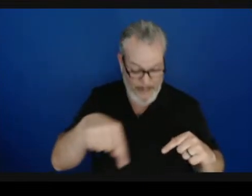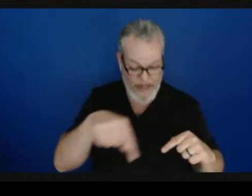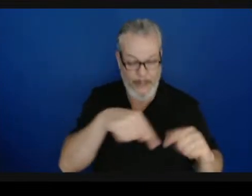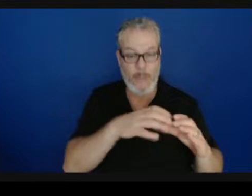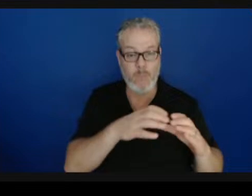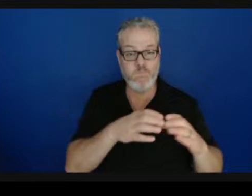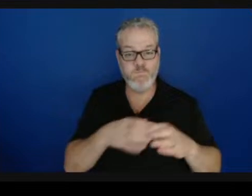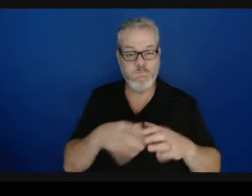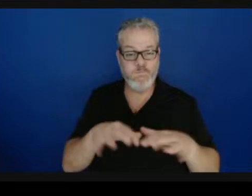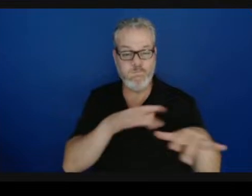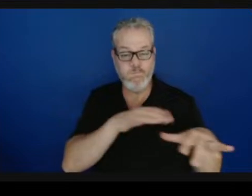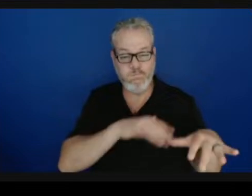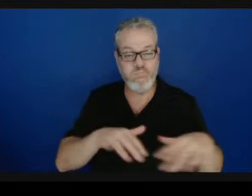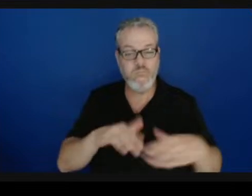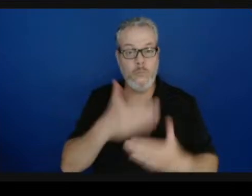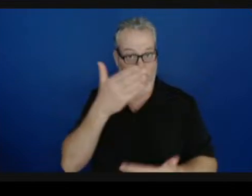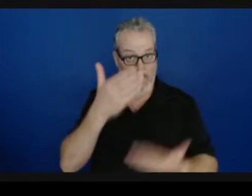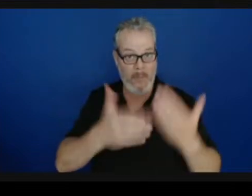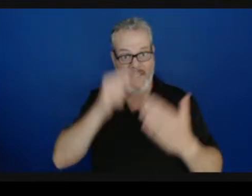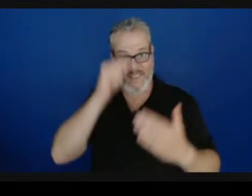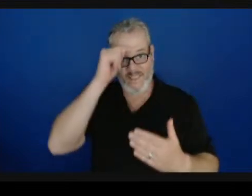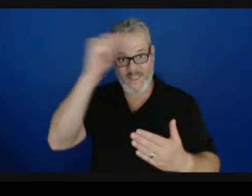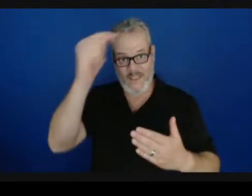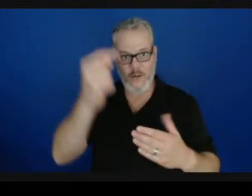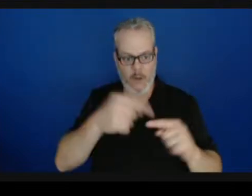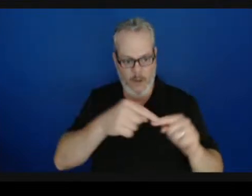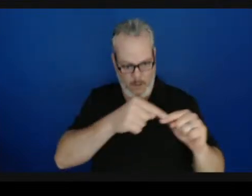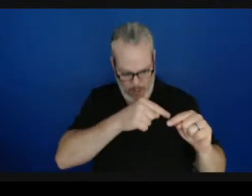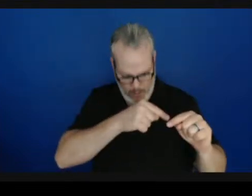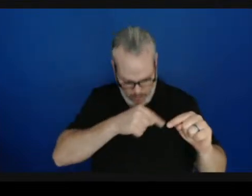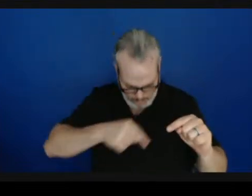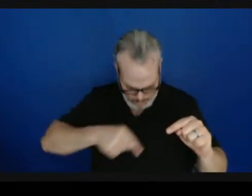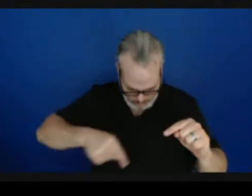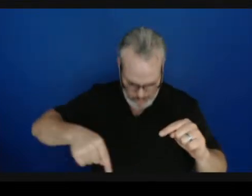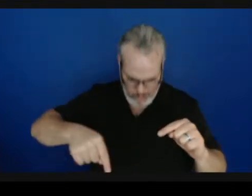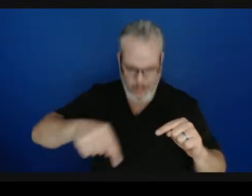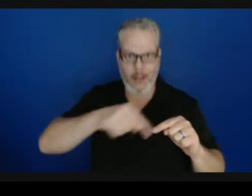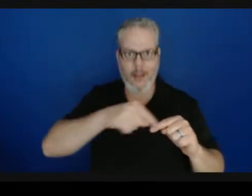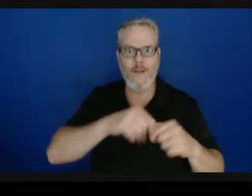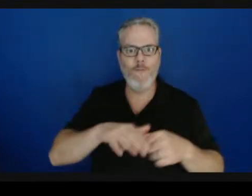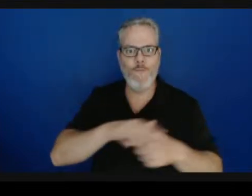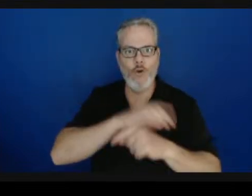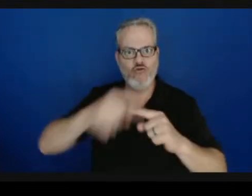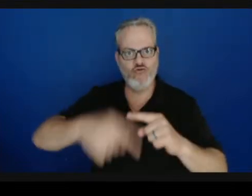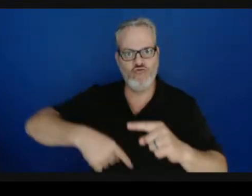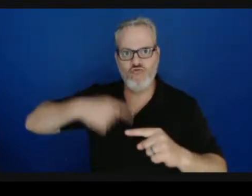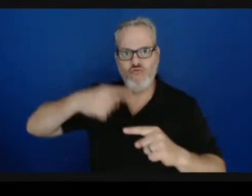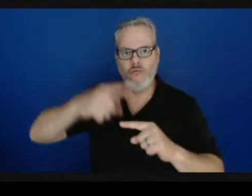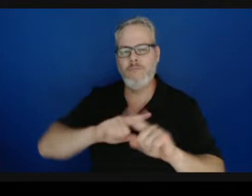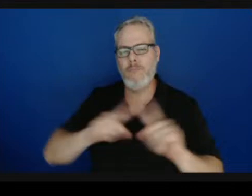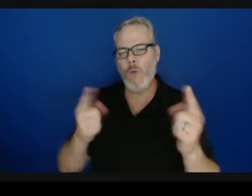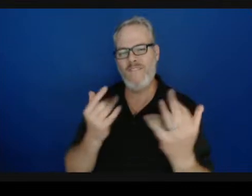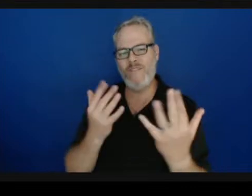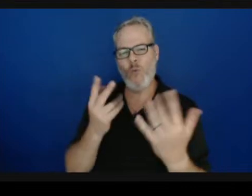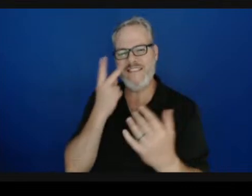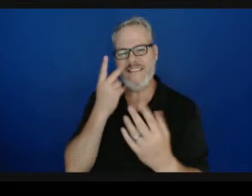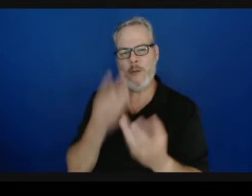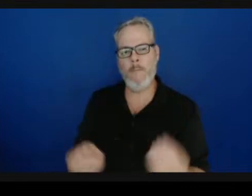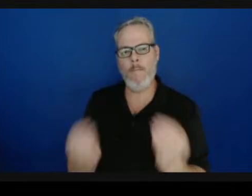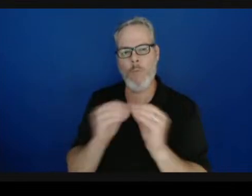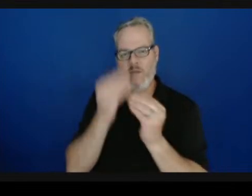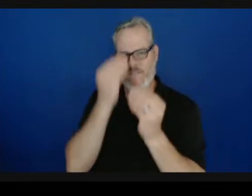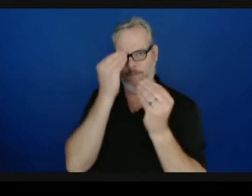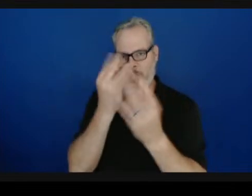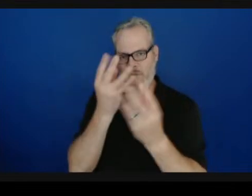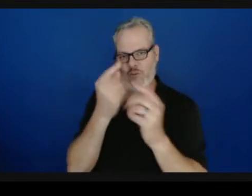around at some point, and we won't know until we see more data from the USGS, of course.